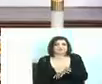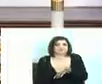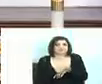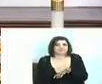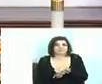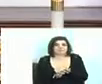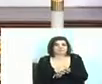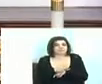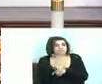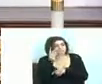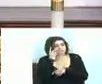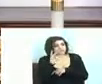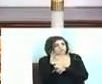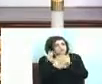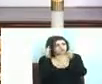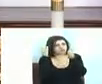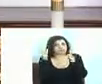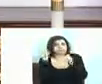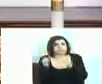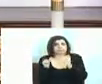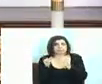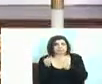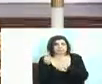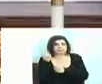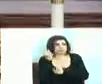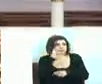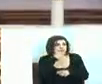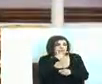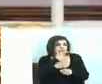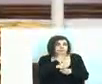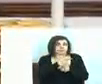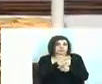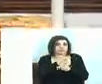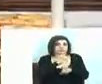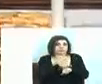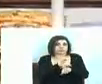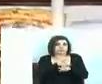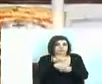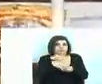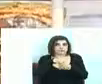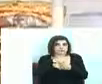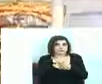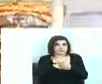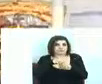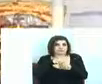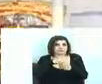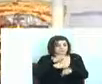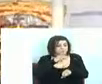And I saw a posting from one of our sister churches in the Philippines, from Quezon City, MCC.